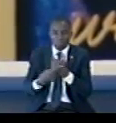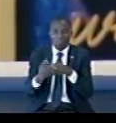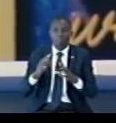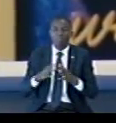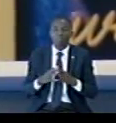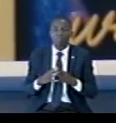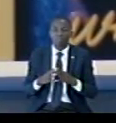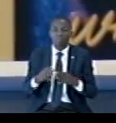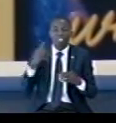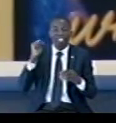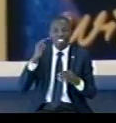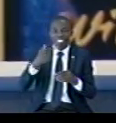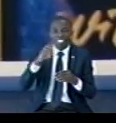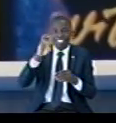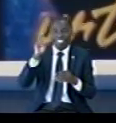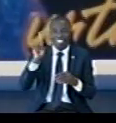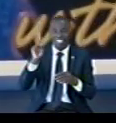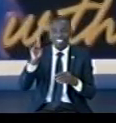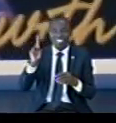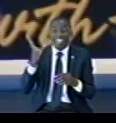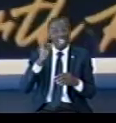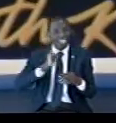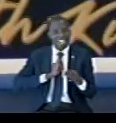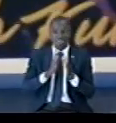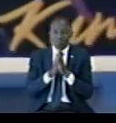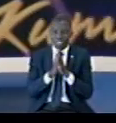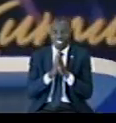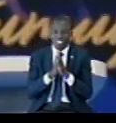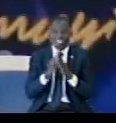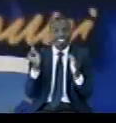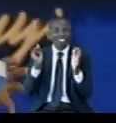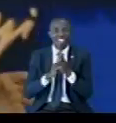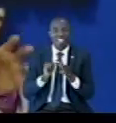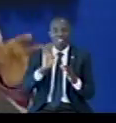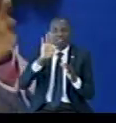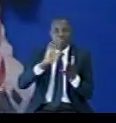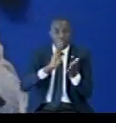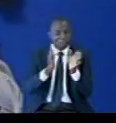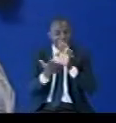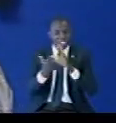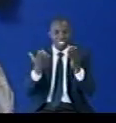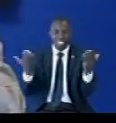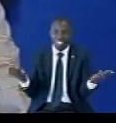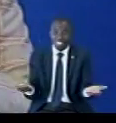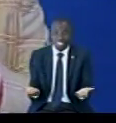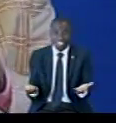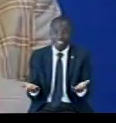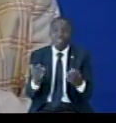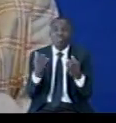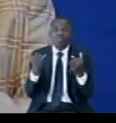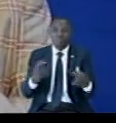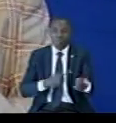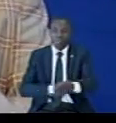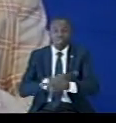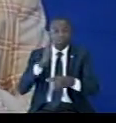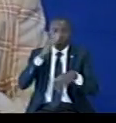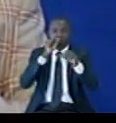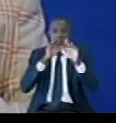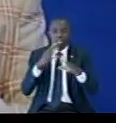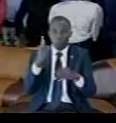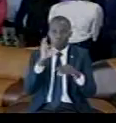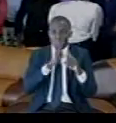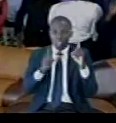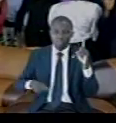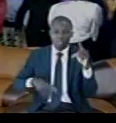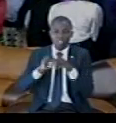the GCK, and I pray that your presence today will be blessed of the